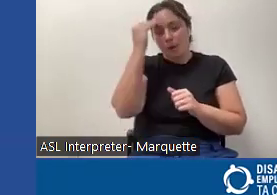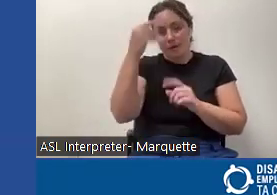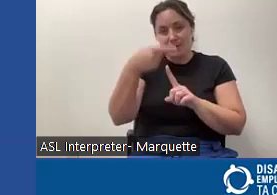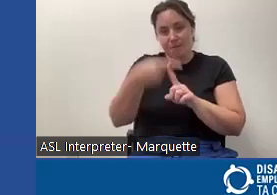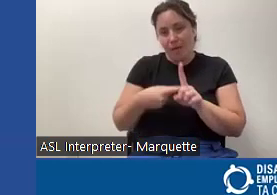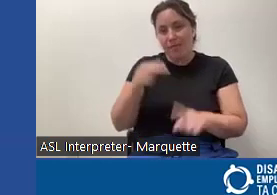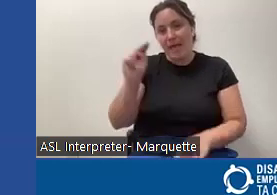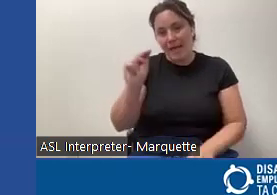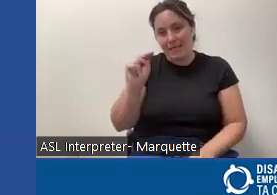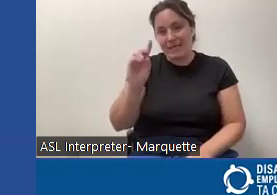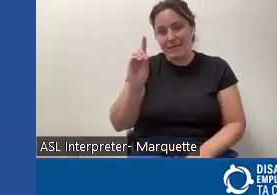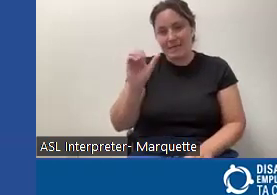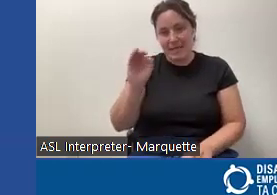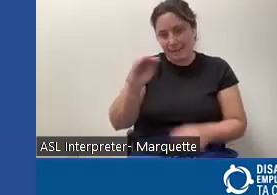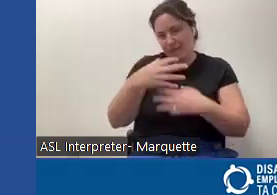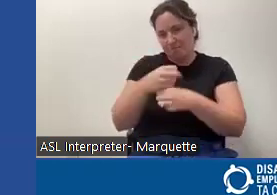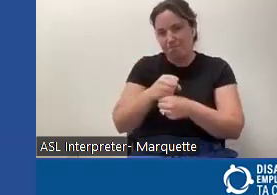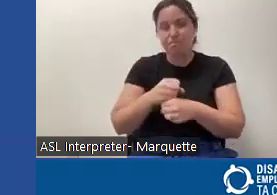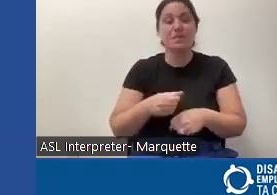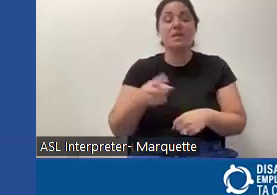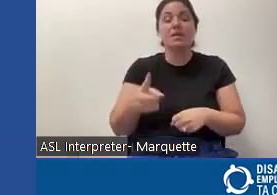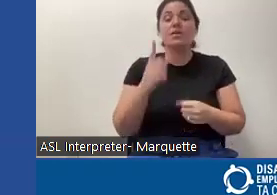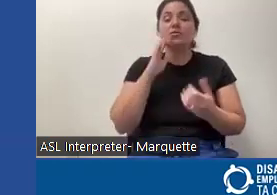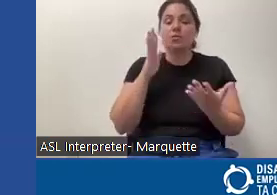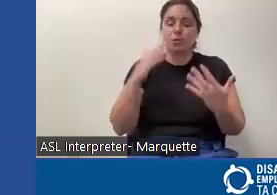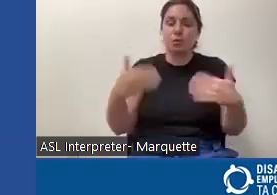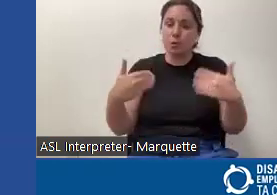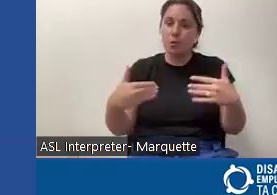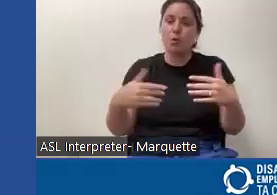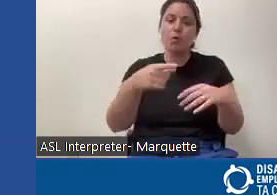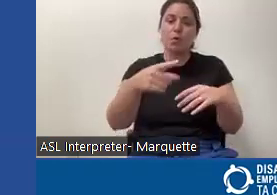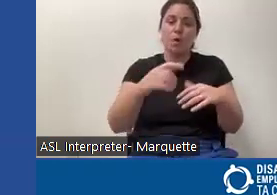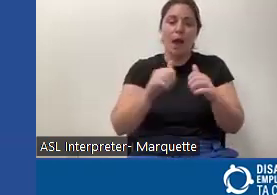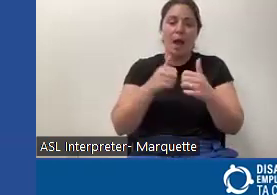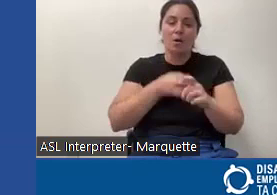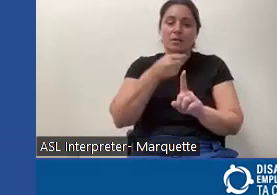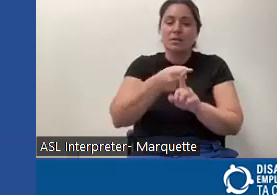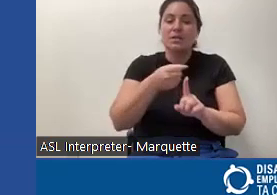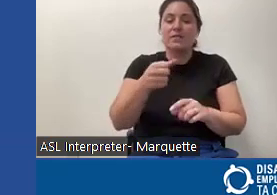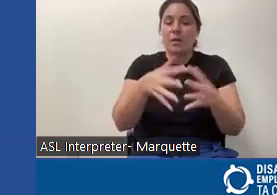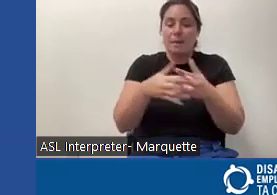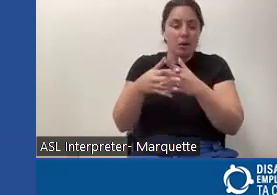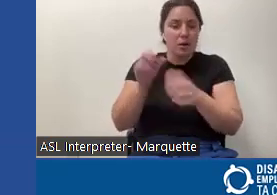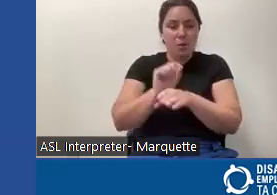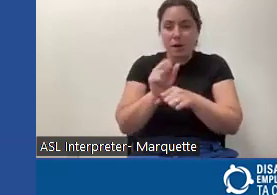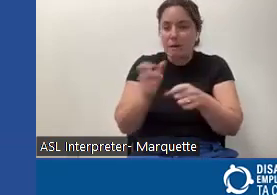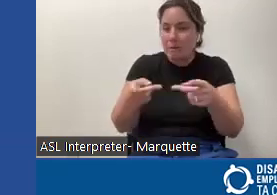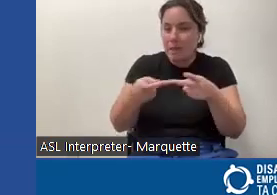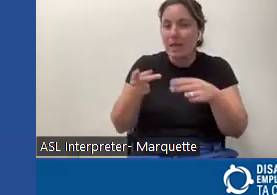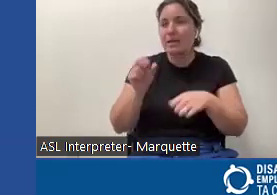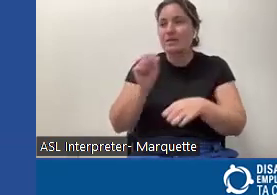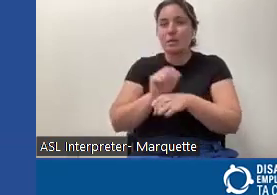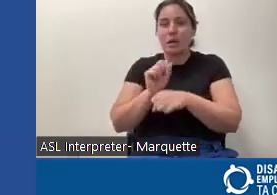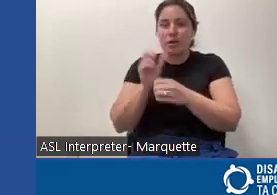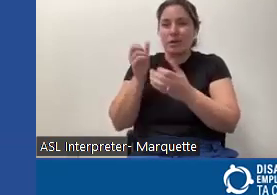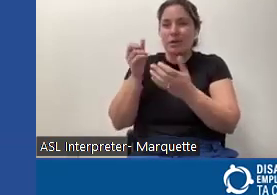contributions that people with disabilities have made to the American workplaces and American economy.